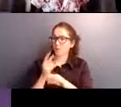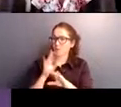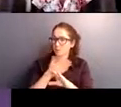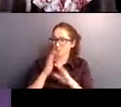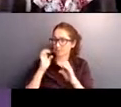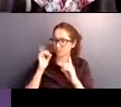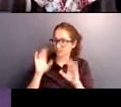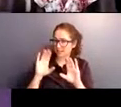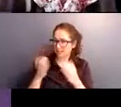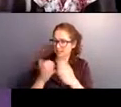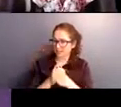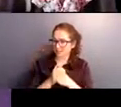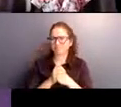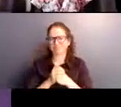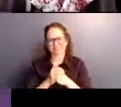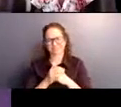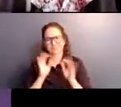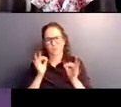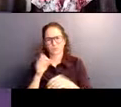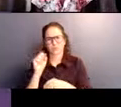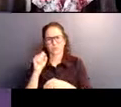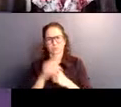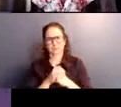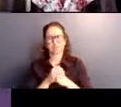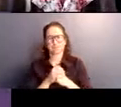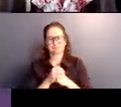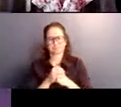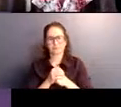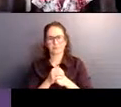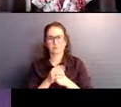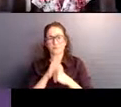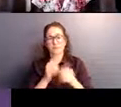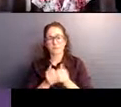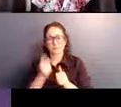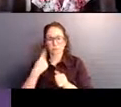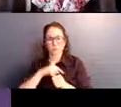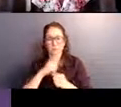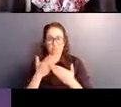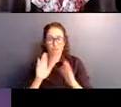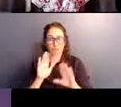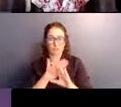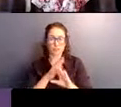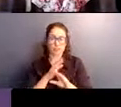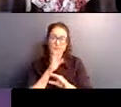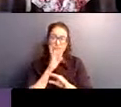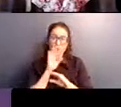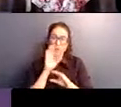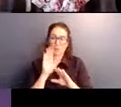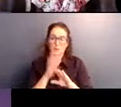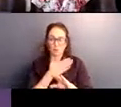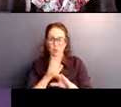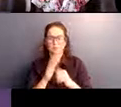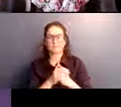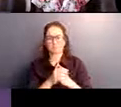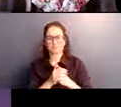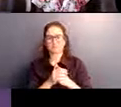in the classroom? Certainly. Most of us in general music, vocal music, are